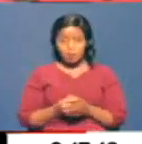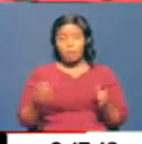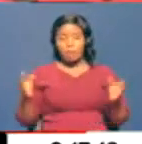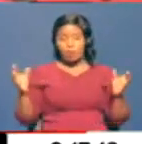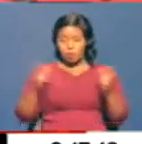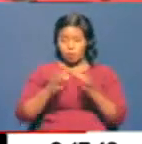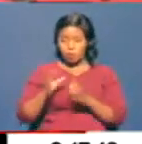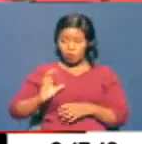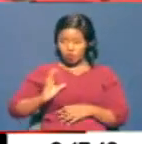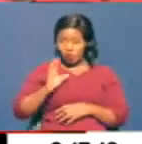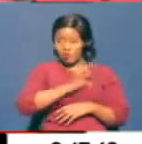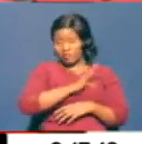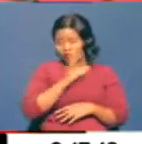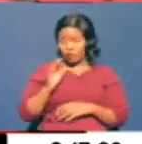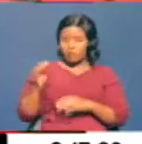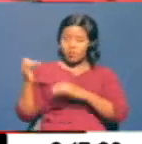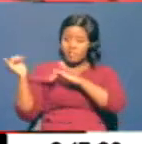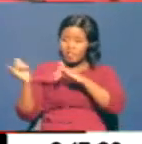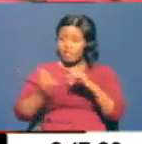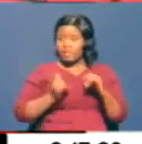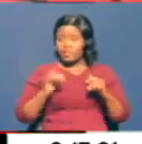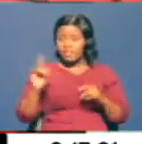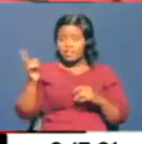Nairobi tukutane.